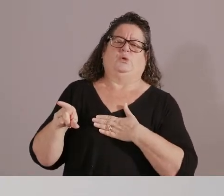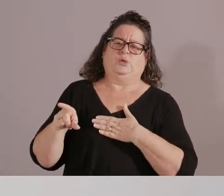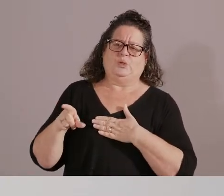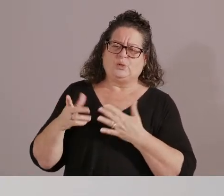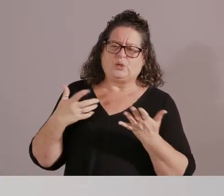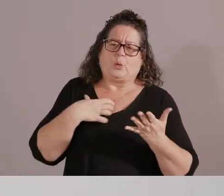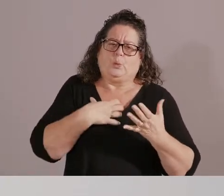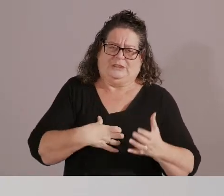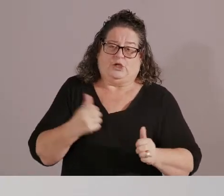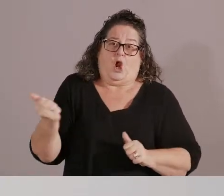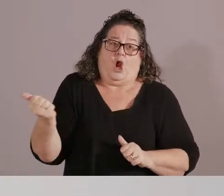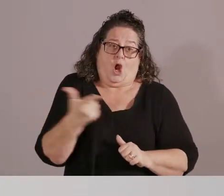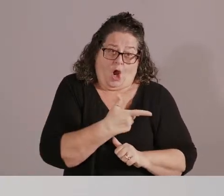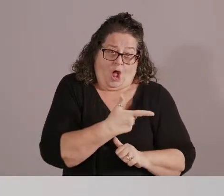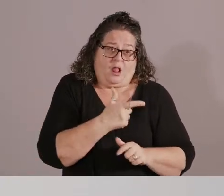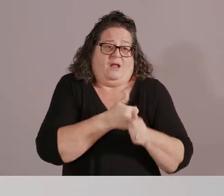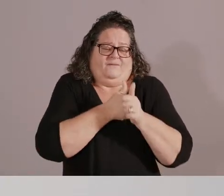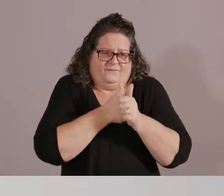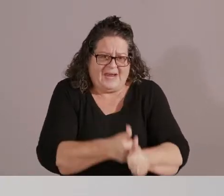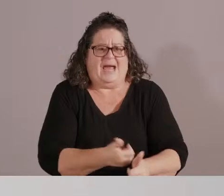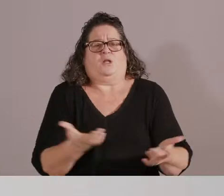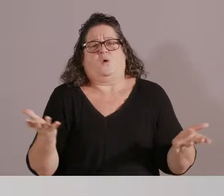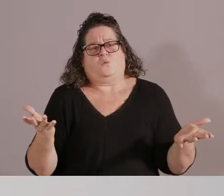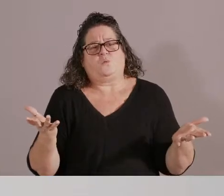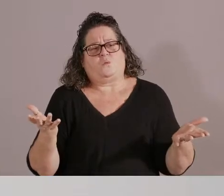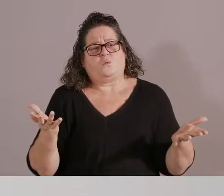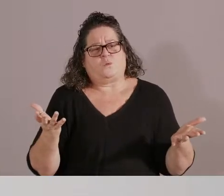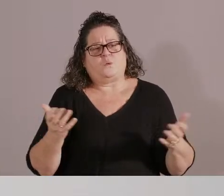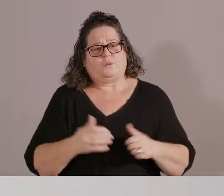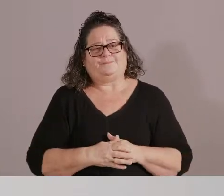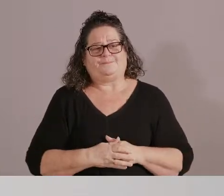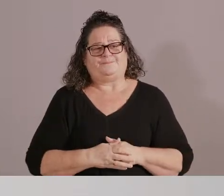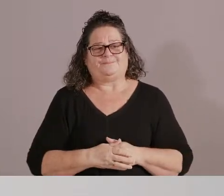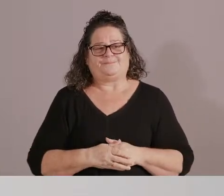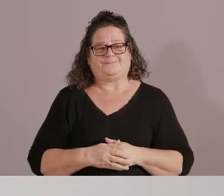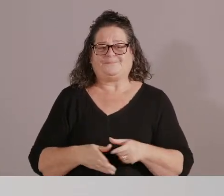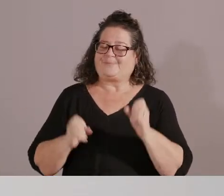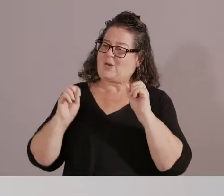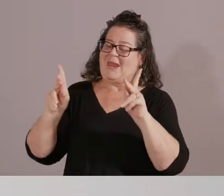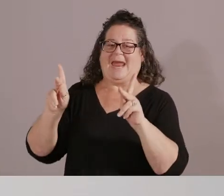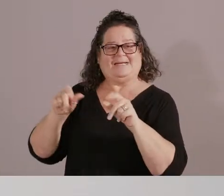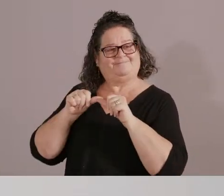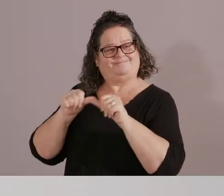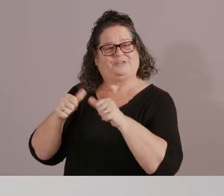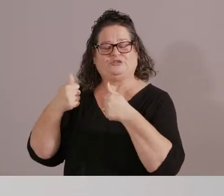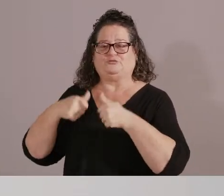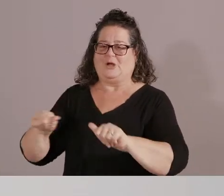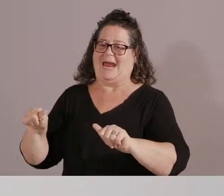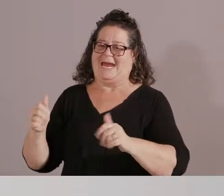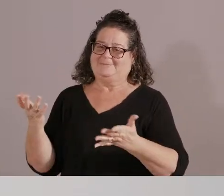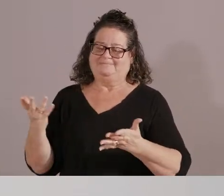Okay, well, I keep trying. Thanks, Howie. Okay, a reminder, we have a hard stop at